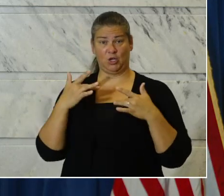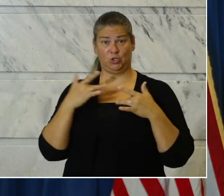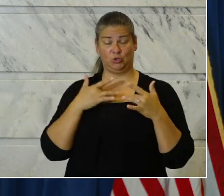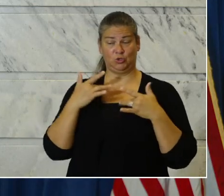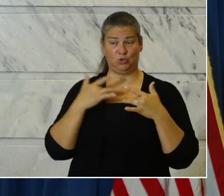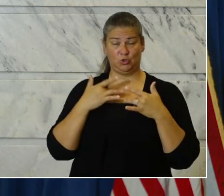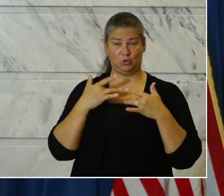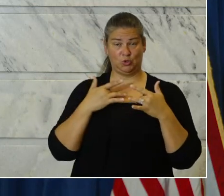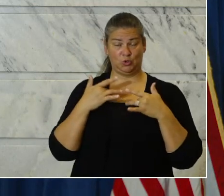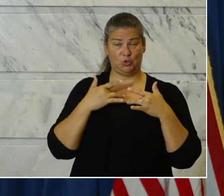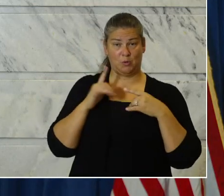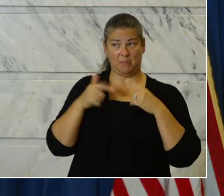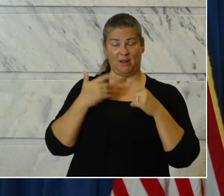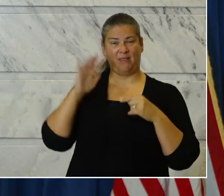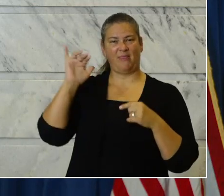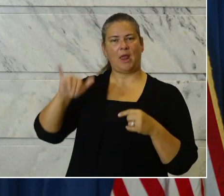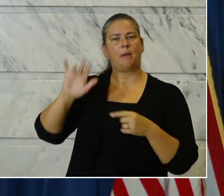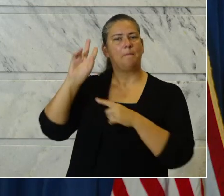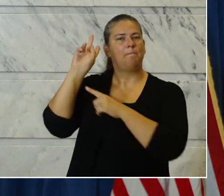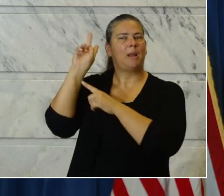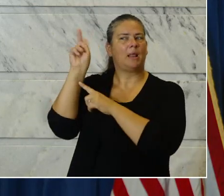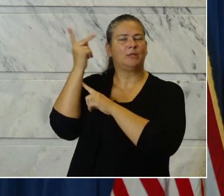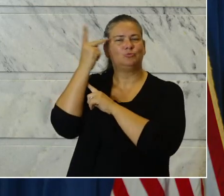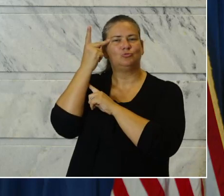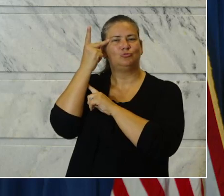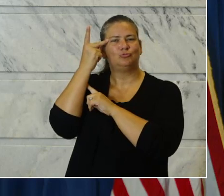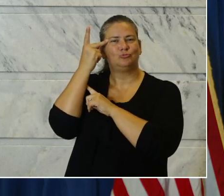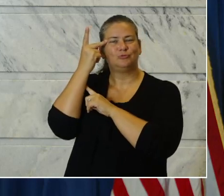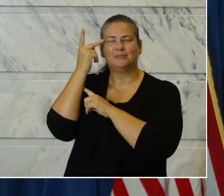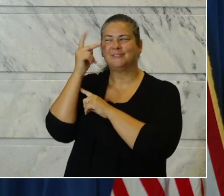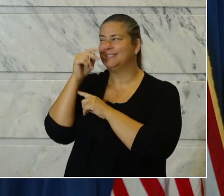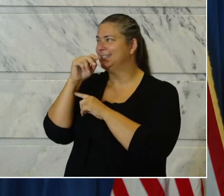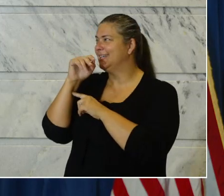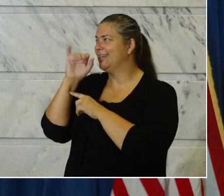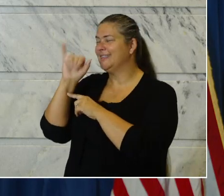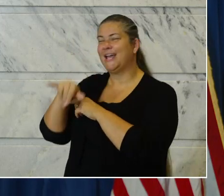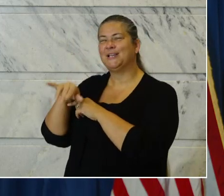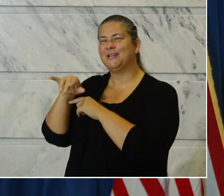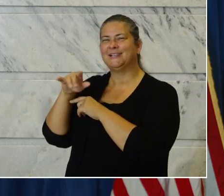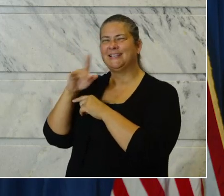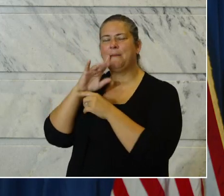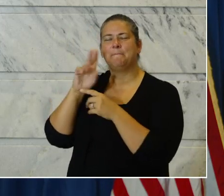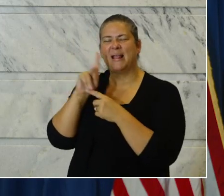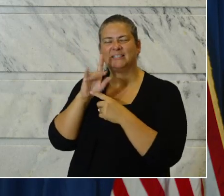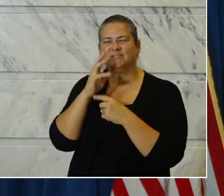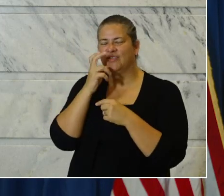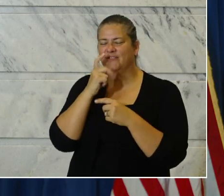politicization? Yeah, close enough.